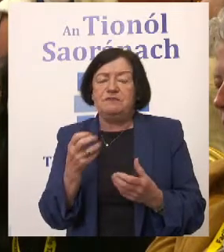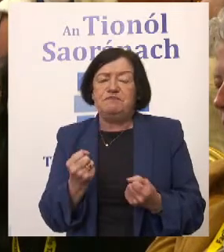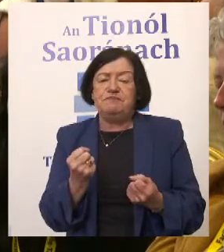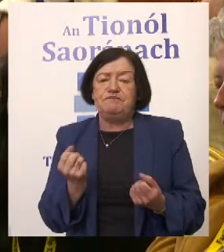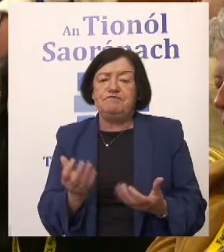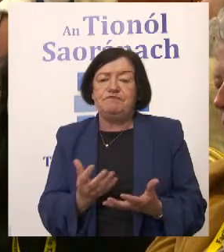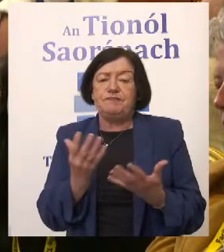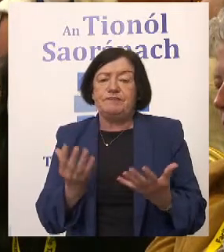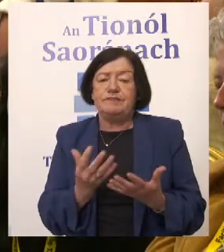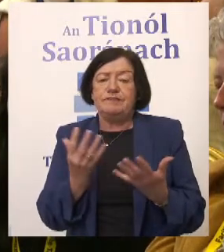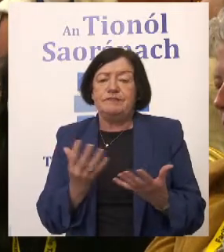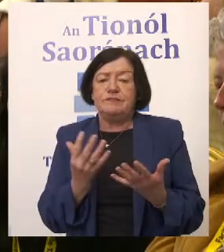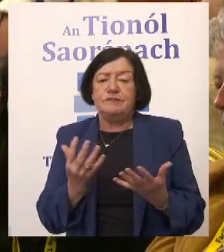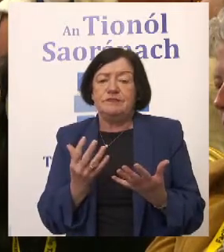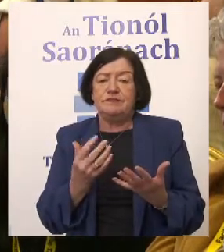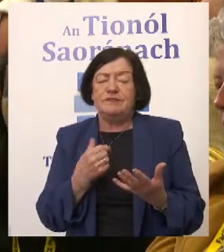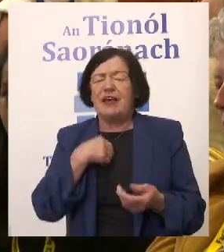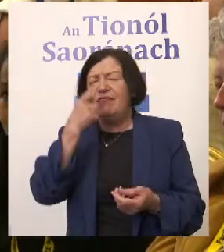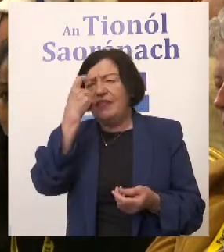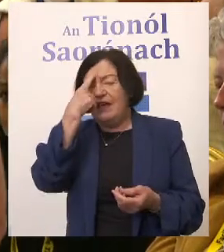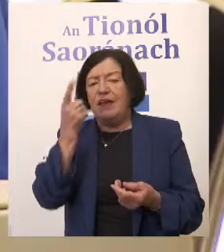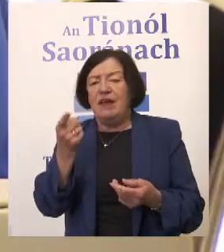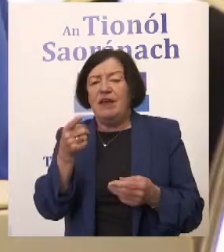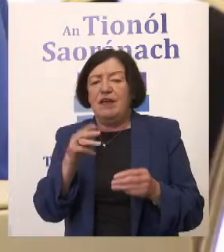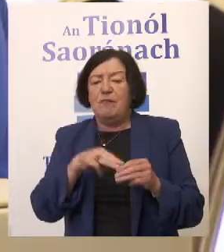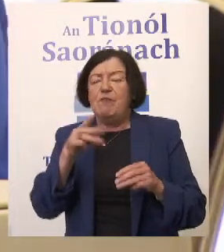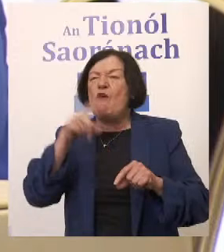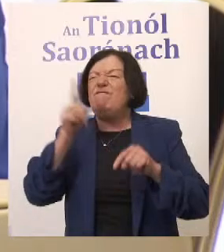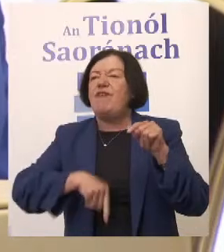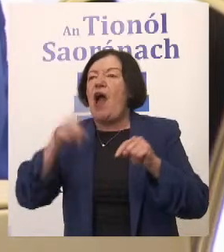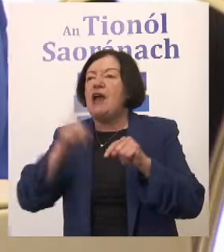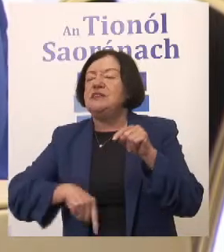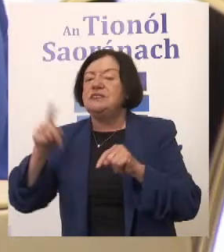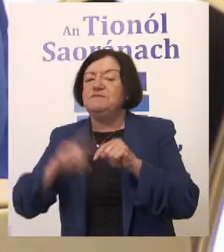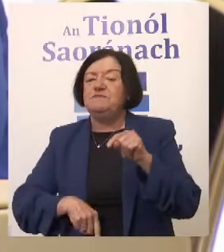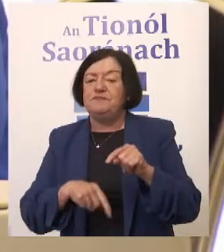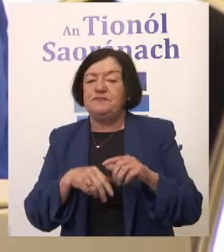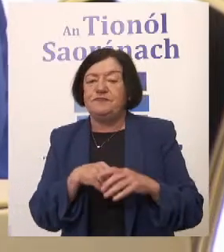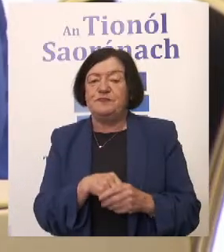I guess, more fines or,